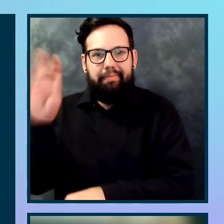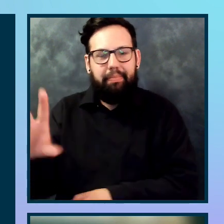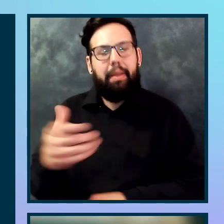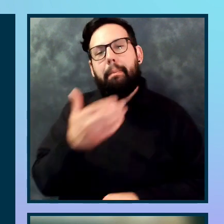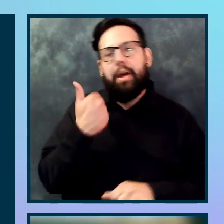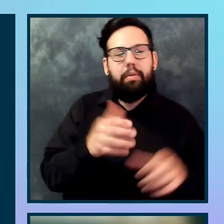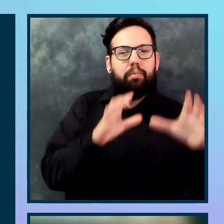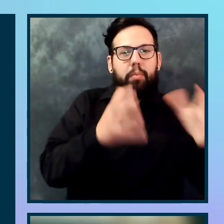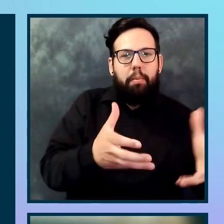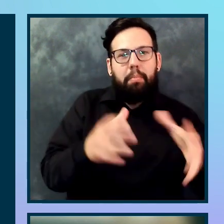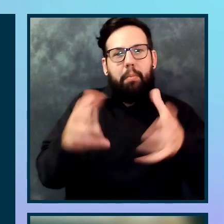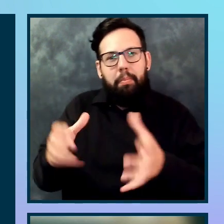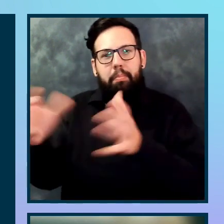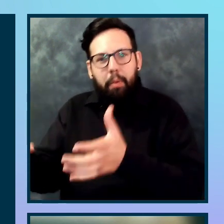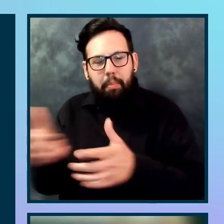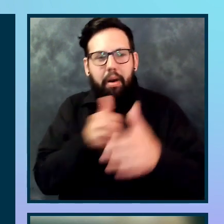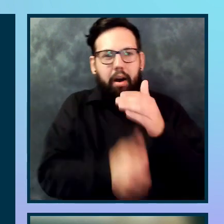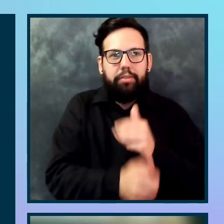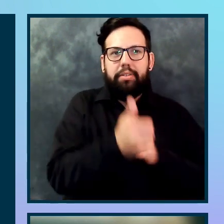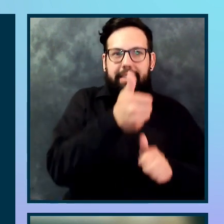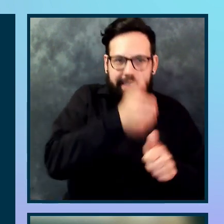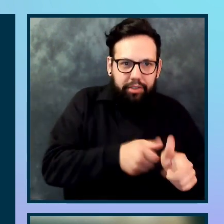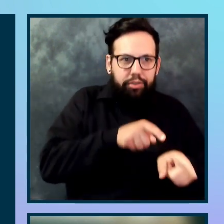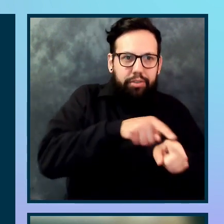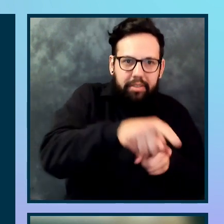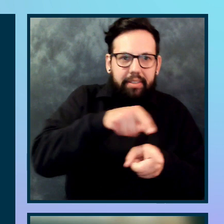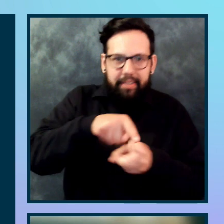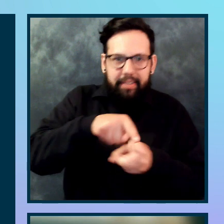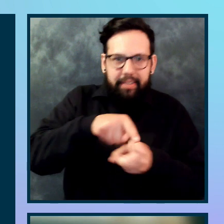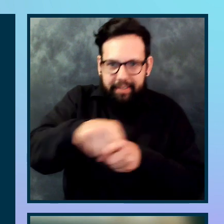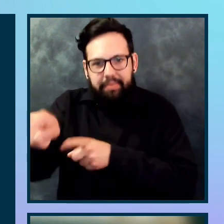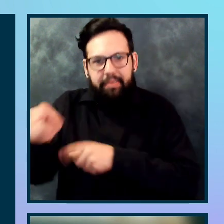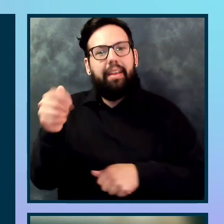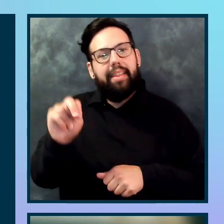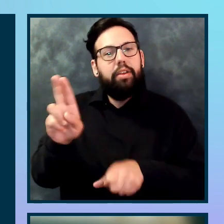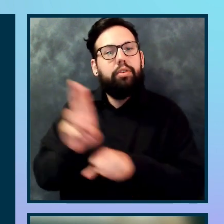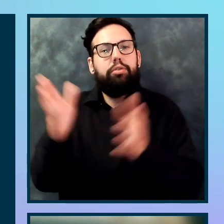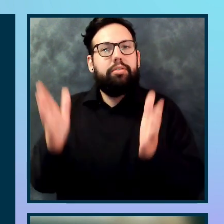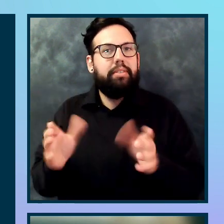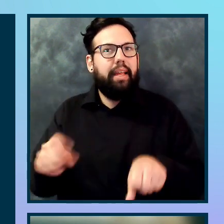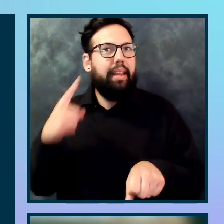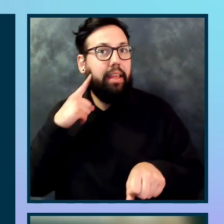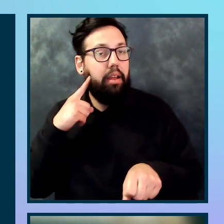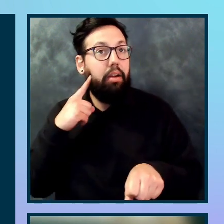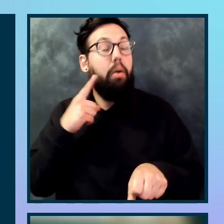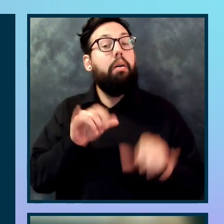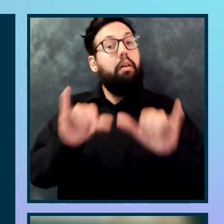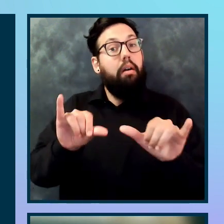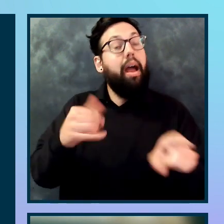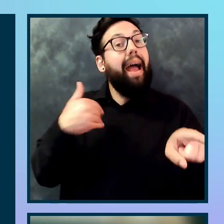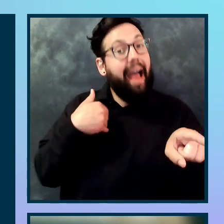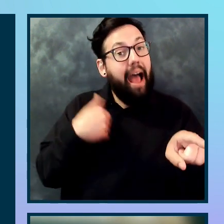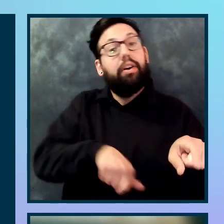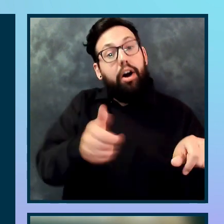one element and allowing users to have the choice of hearing, oh, actions available. I can decide if I want to know what